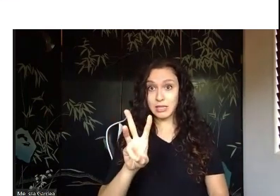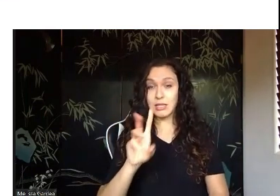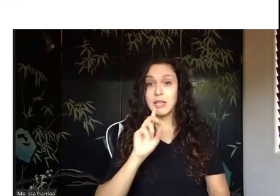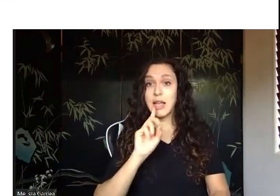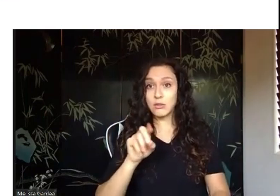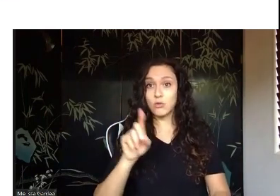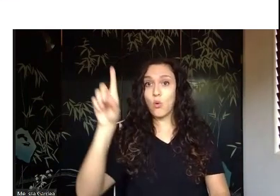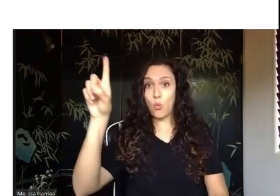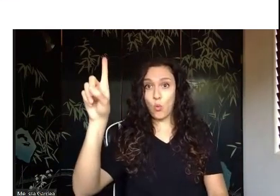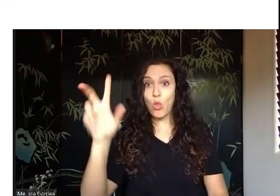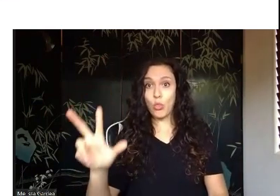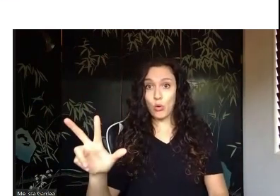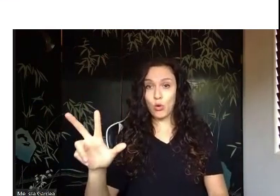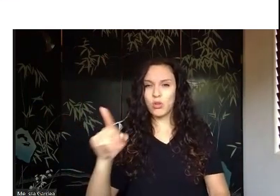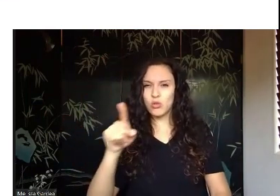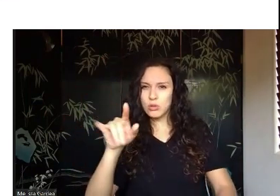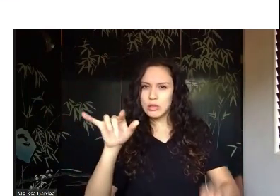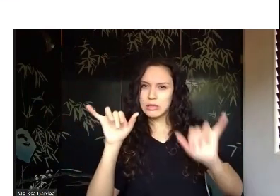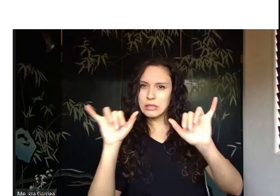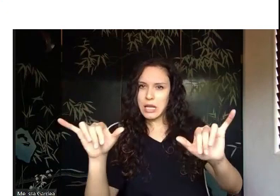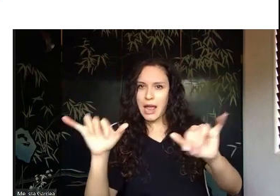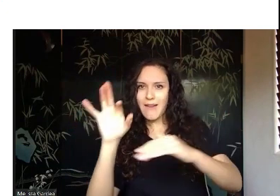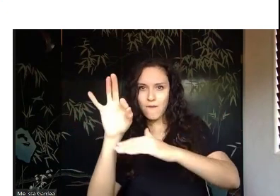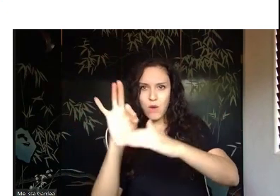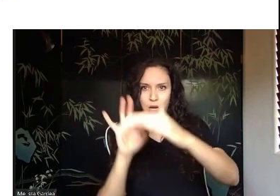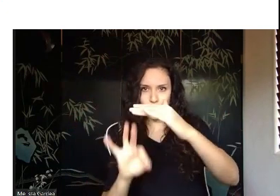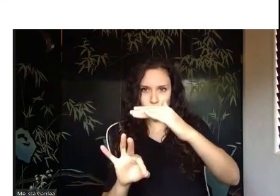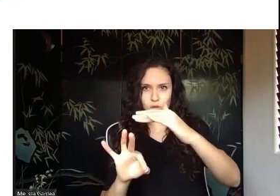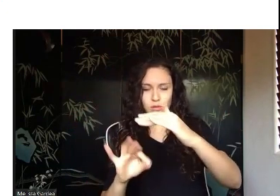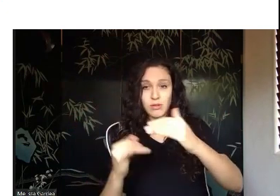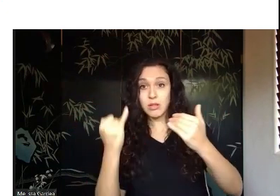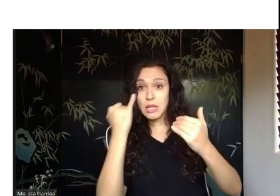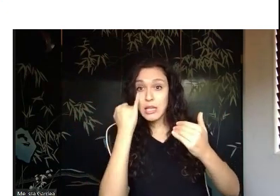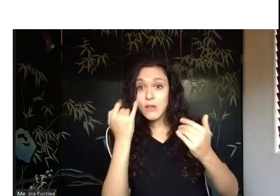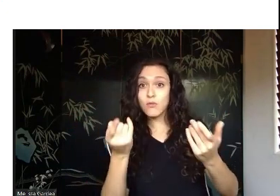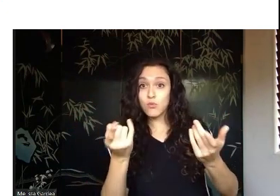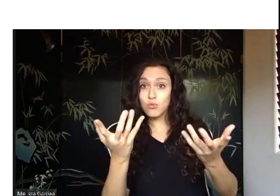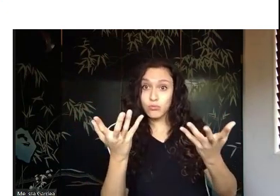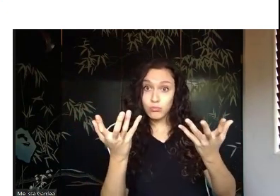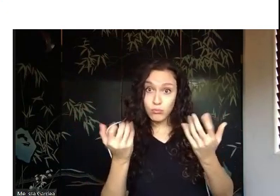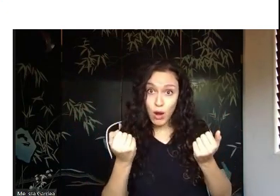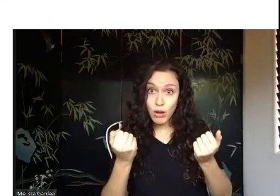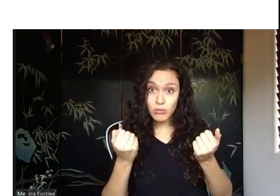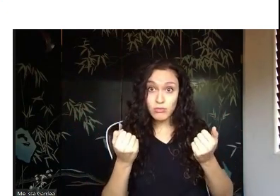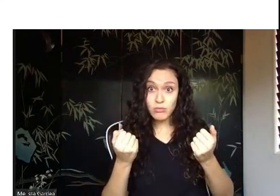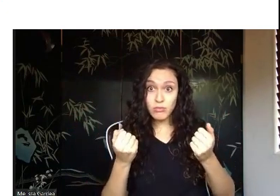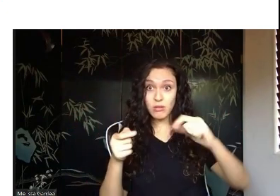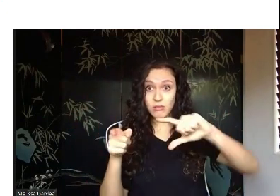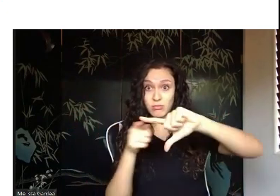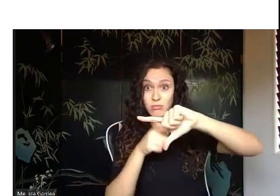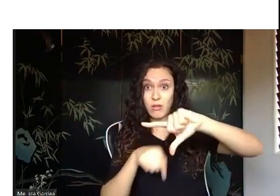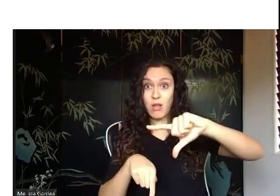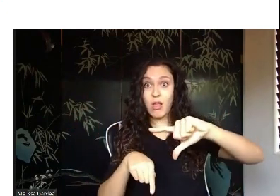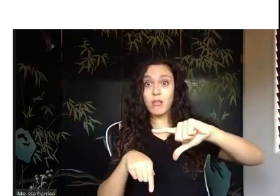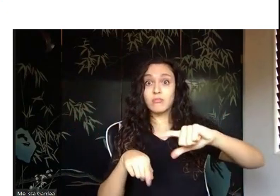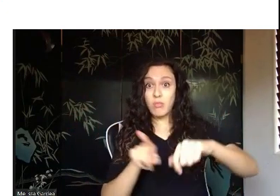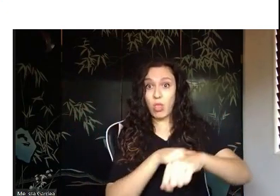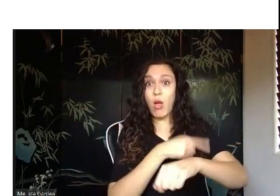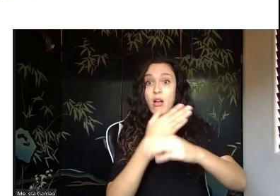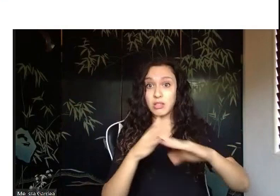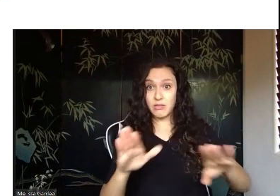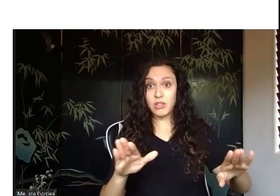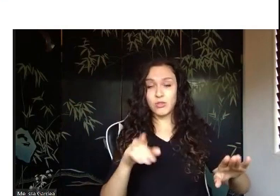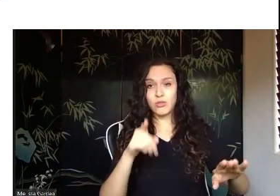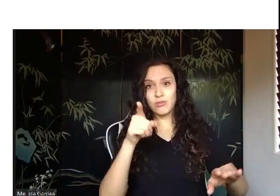2/6, the answer would be 1/3. I prefer for you to keep it in fraction form, but if you want to do the long division for it,